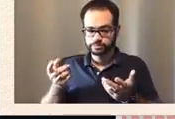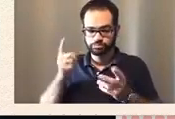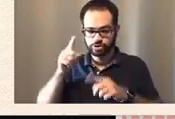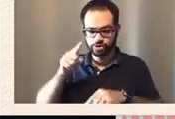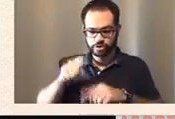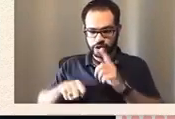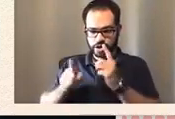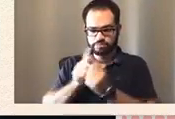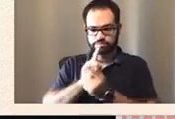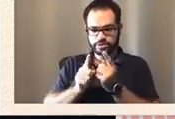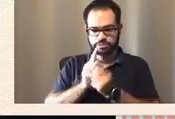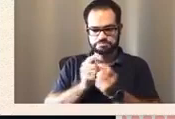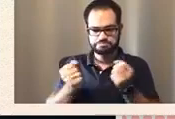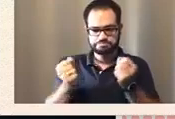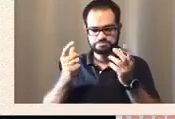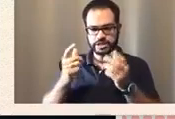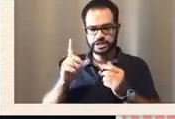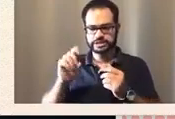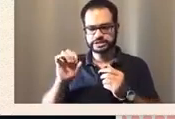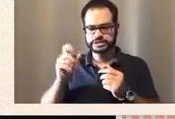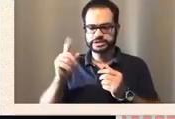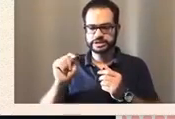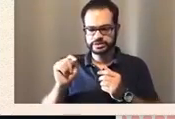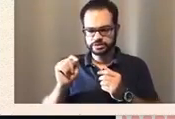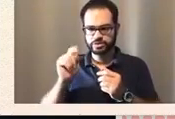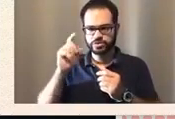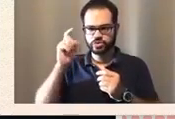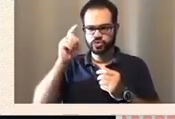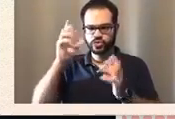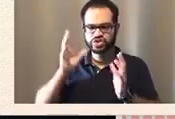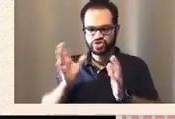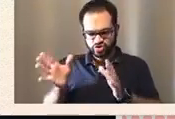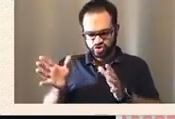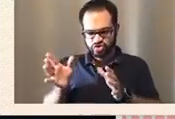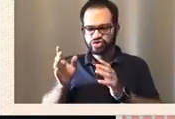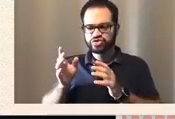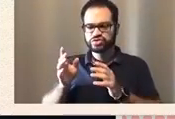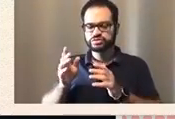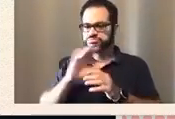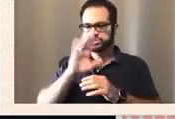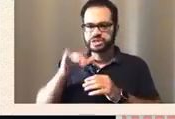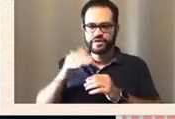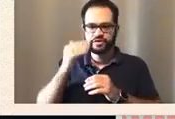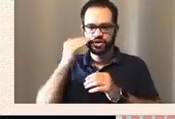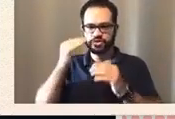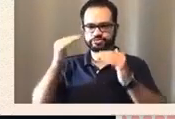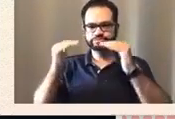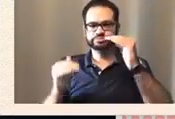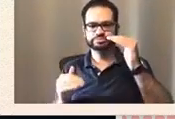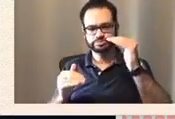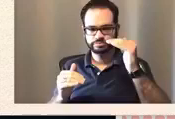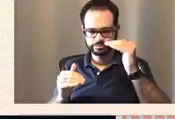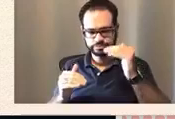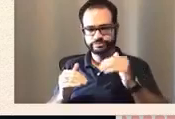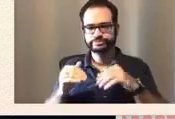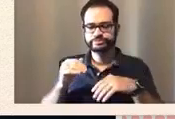then, not knowing the lower status of the time that house elves are given in wizarding society."